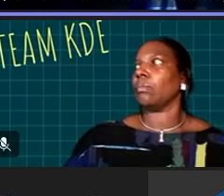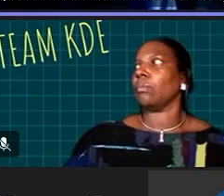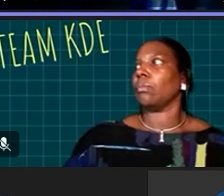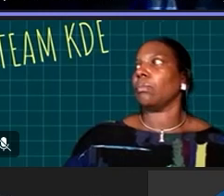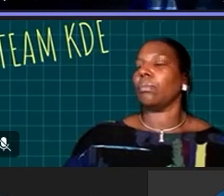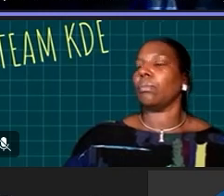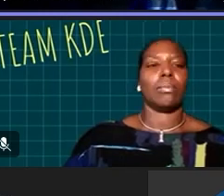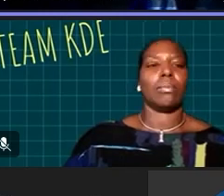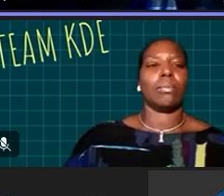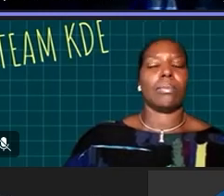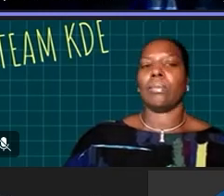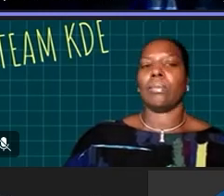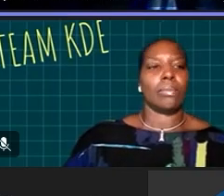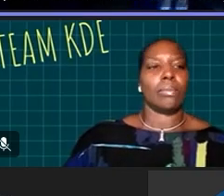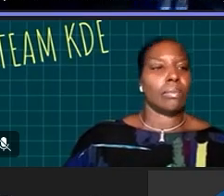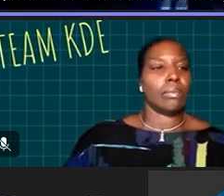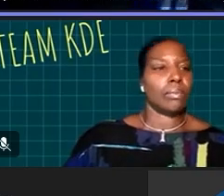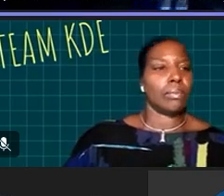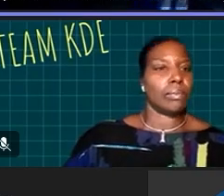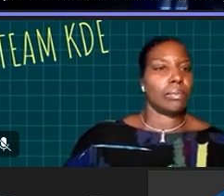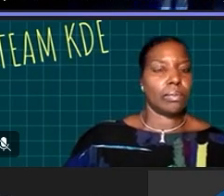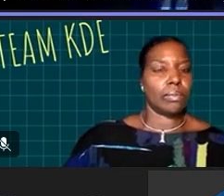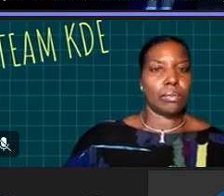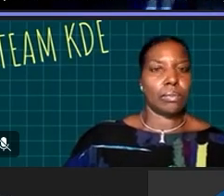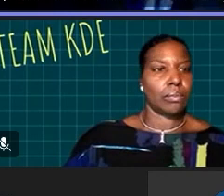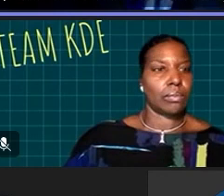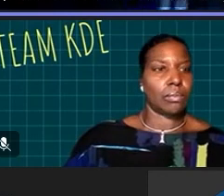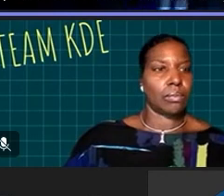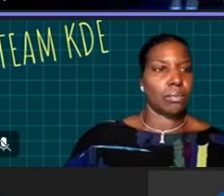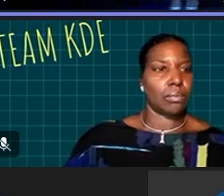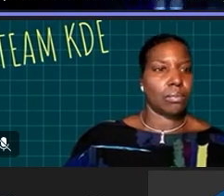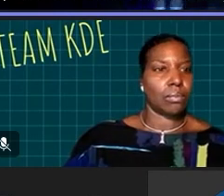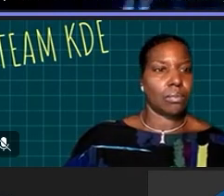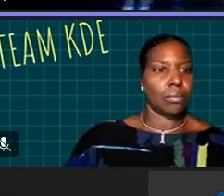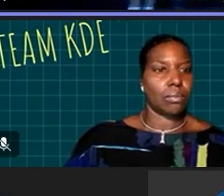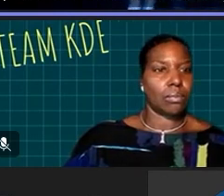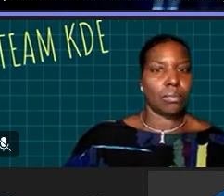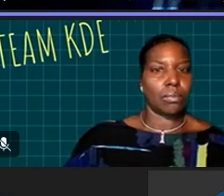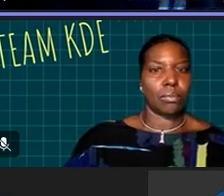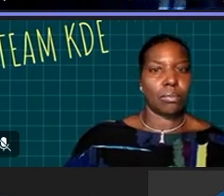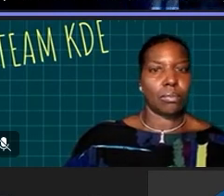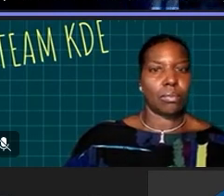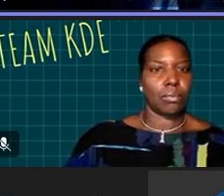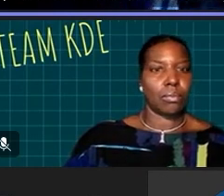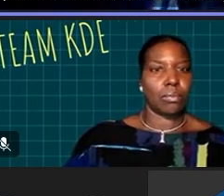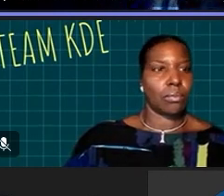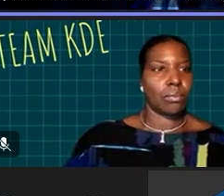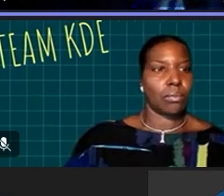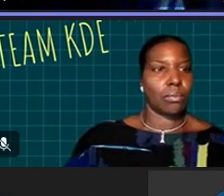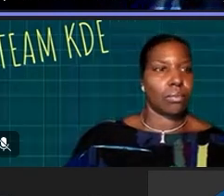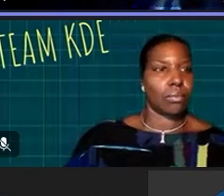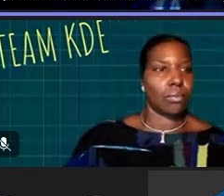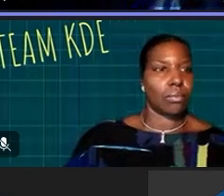fee for it. Oops, I went too far, didn't I? There we go. There we go. I didn't mean to repeat myself.